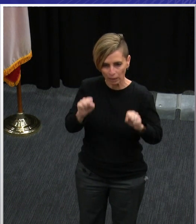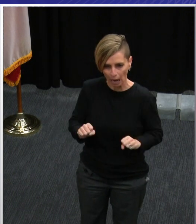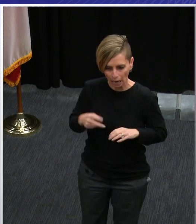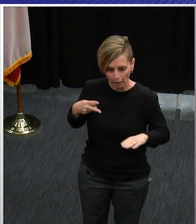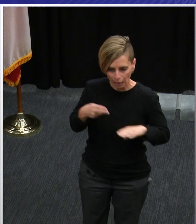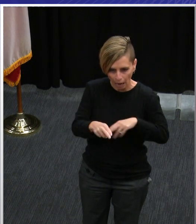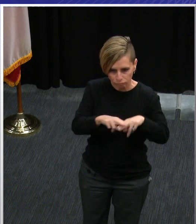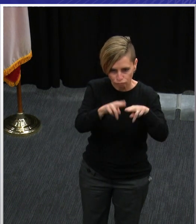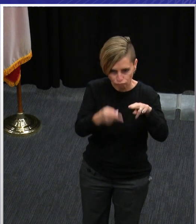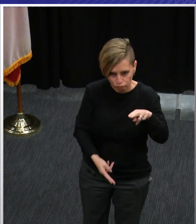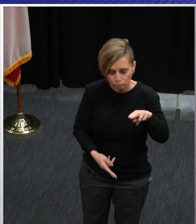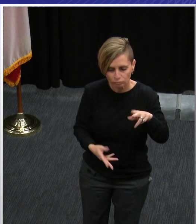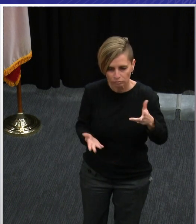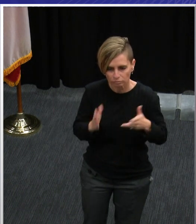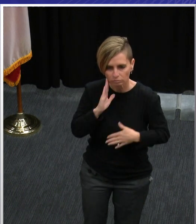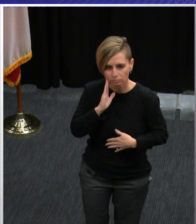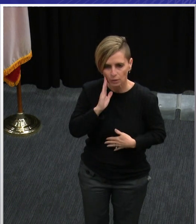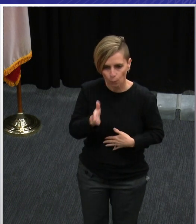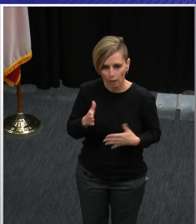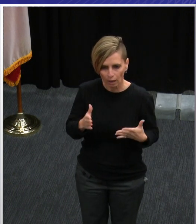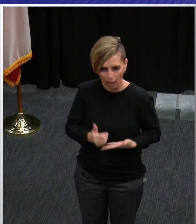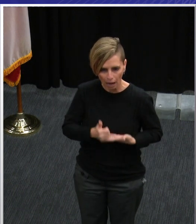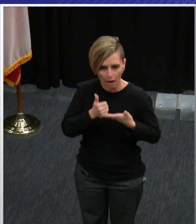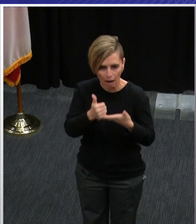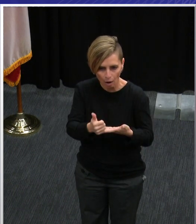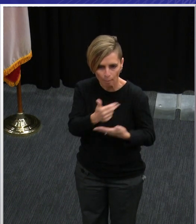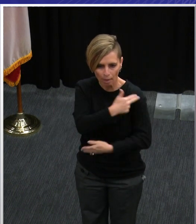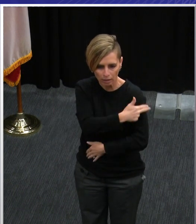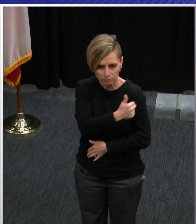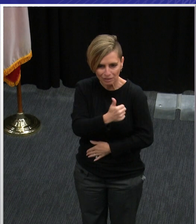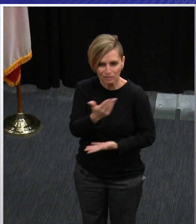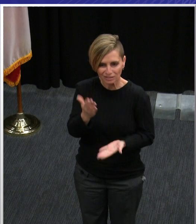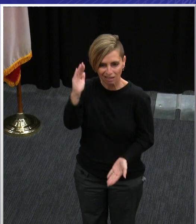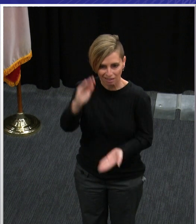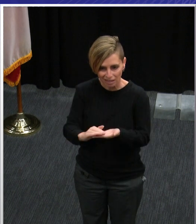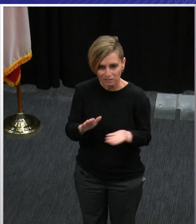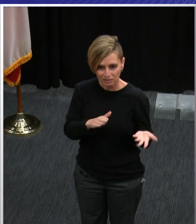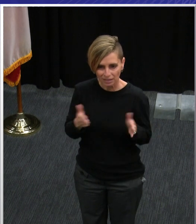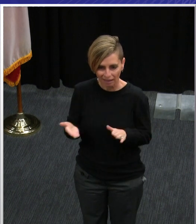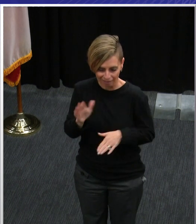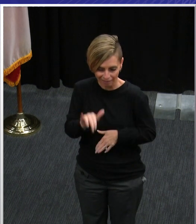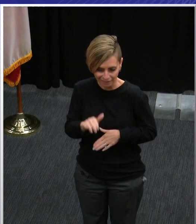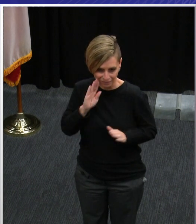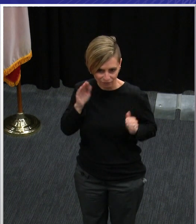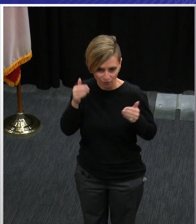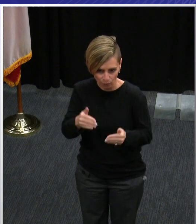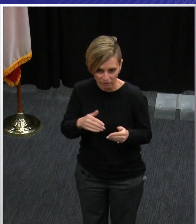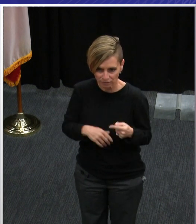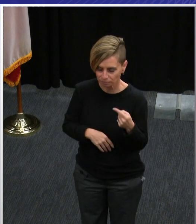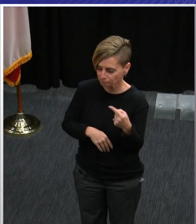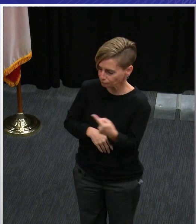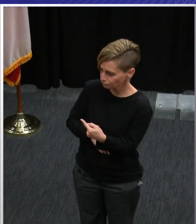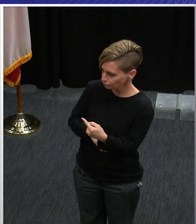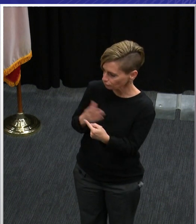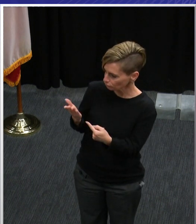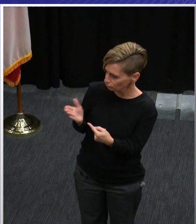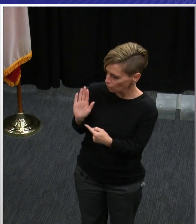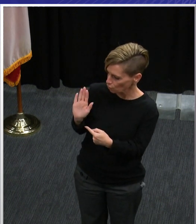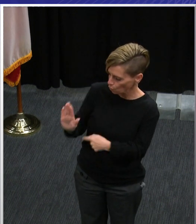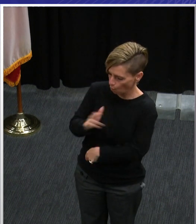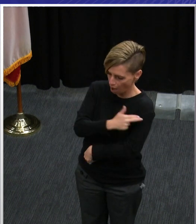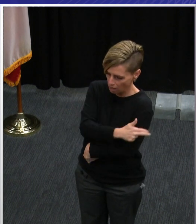impact downstream on both hospitalizations and fatalities, and that's the focus. And again, what is your hospital capacity as of